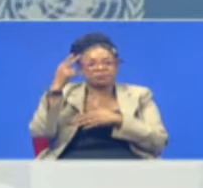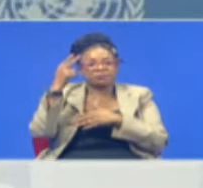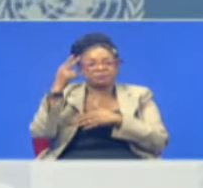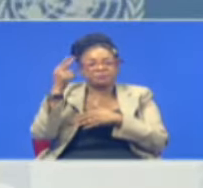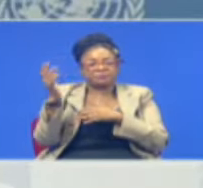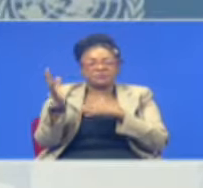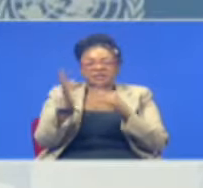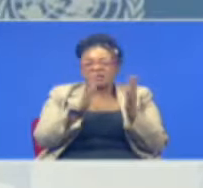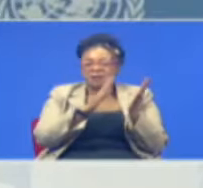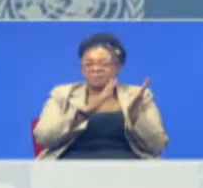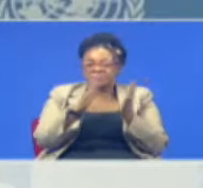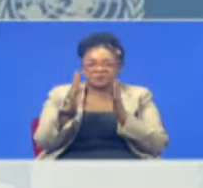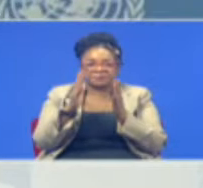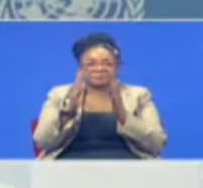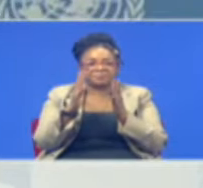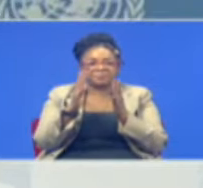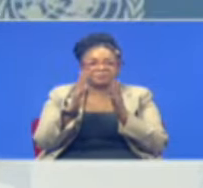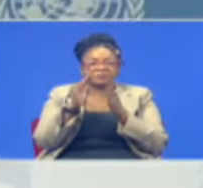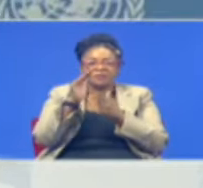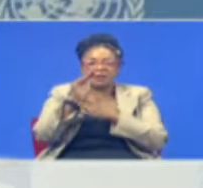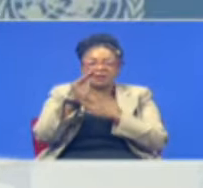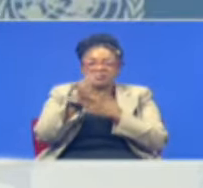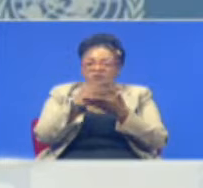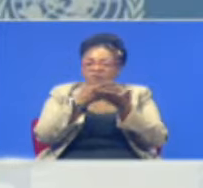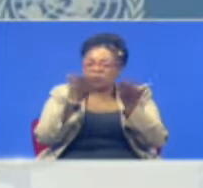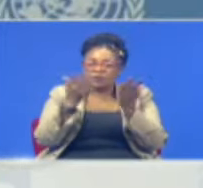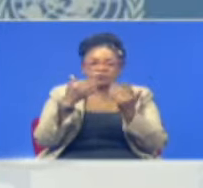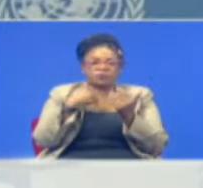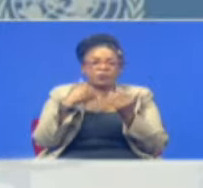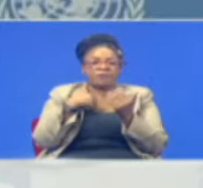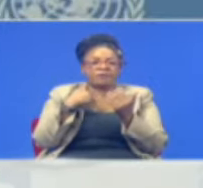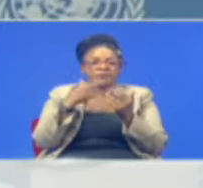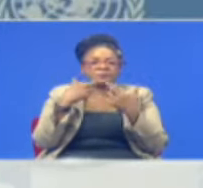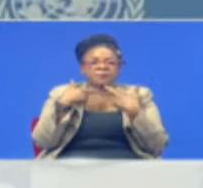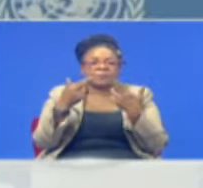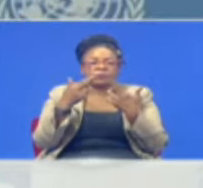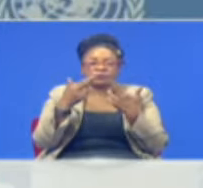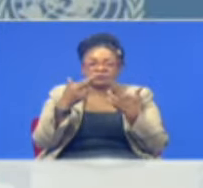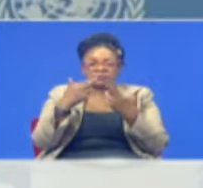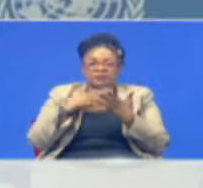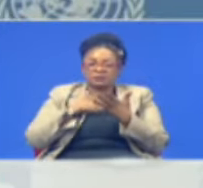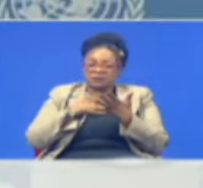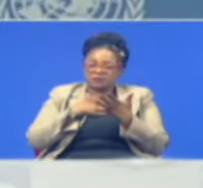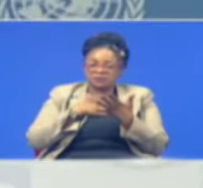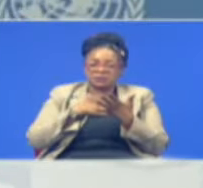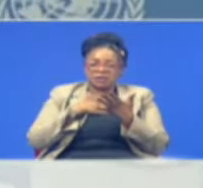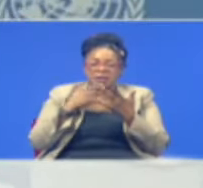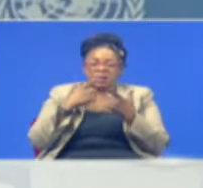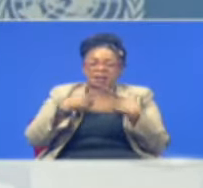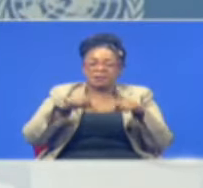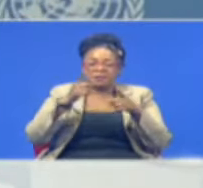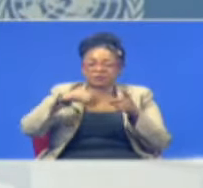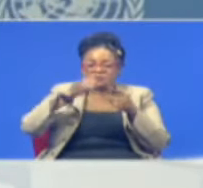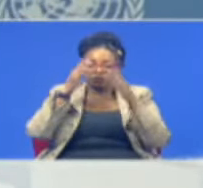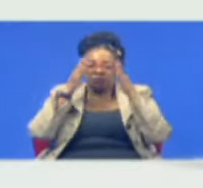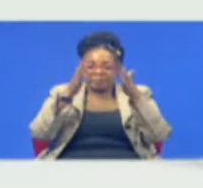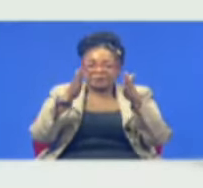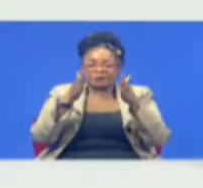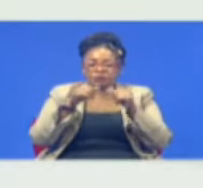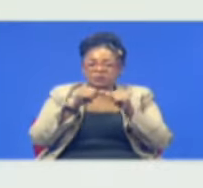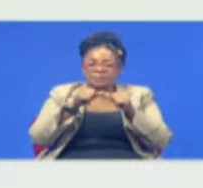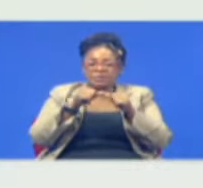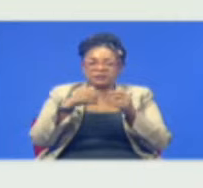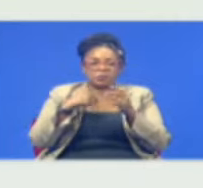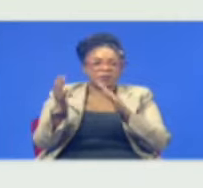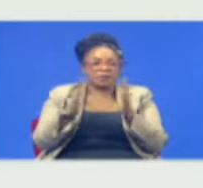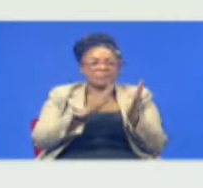here. I urge everyone to take the message of this report to heart. Let us all commit to act to stabilize our climate.